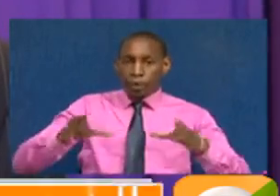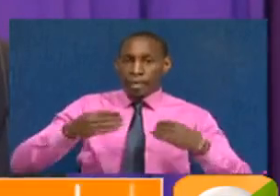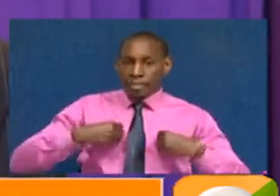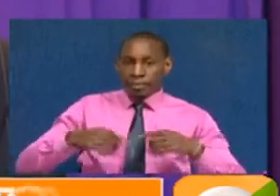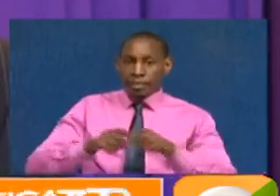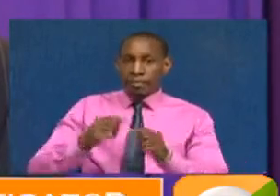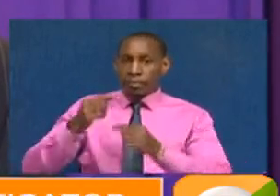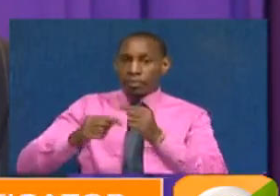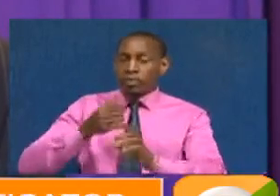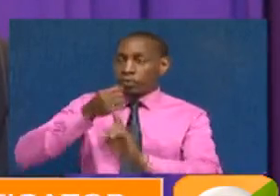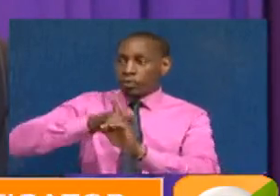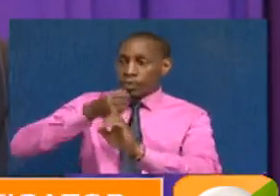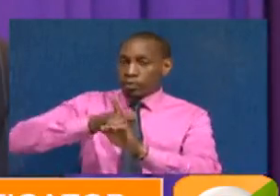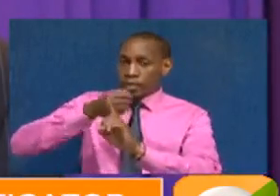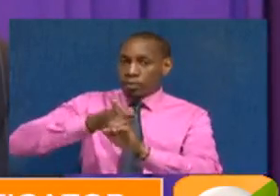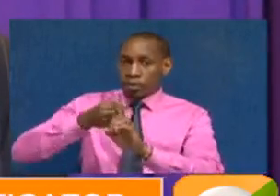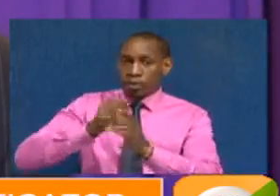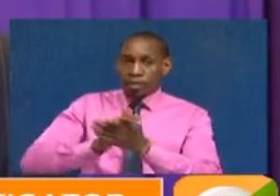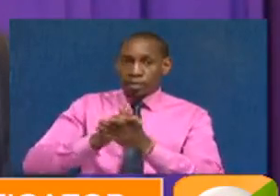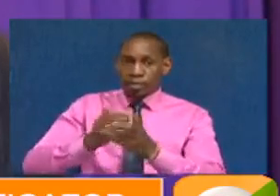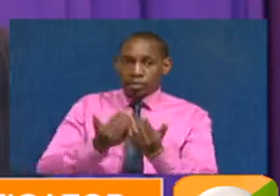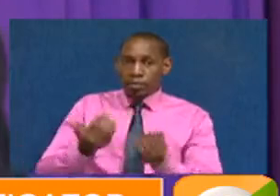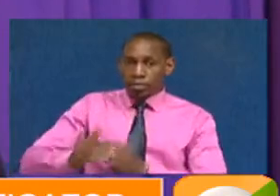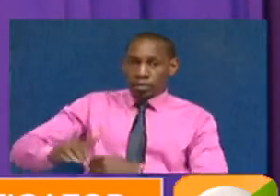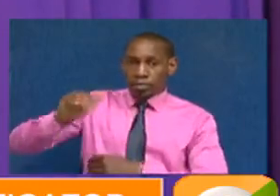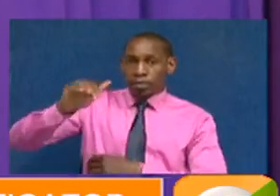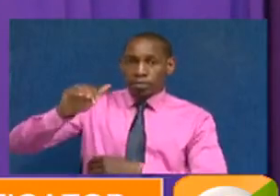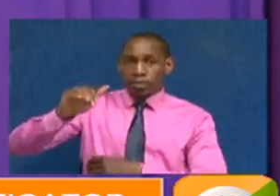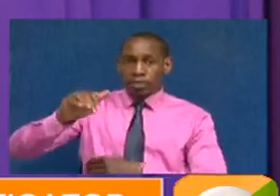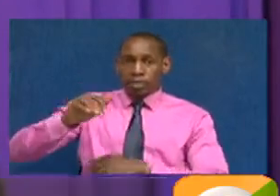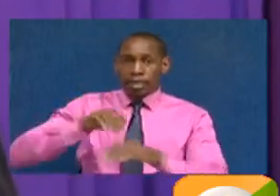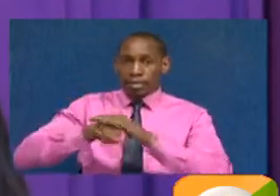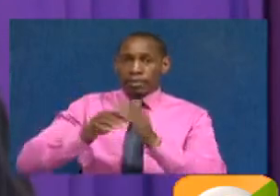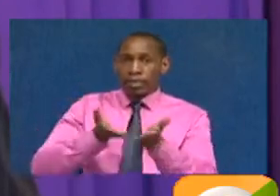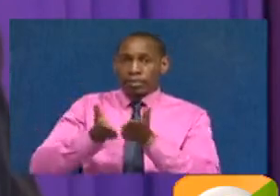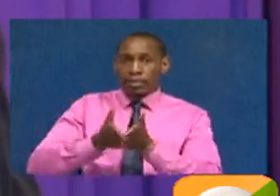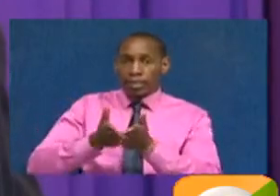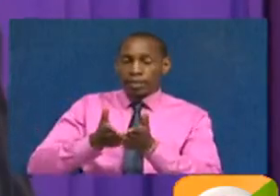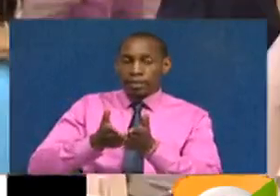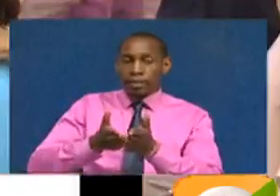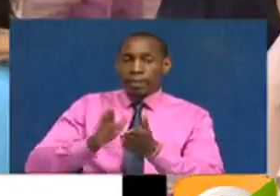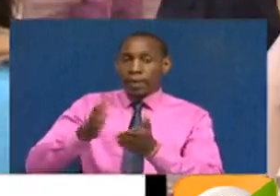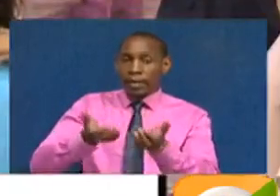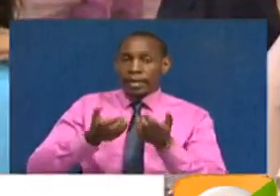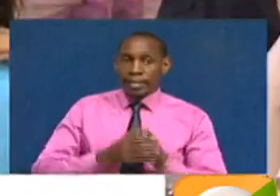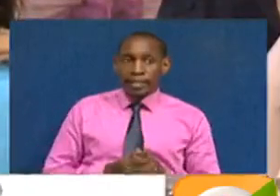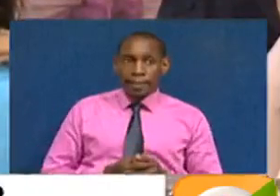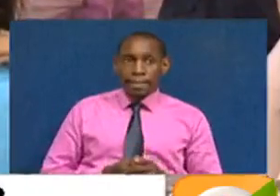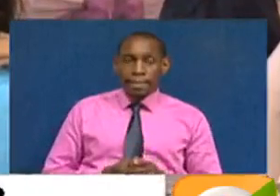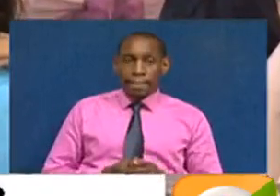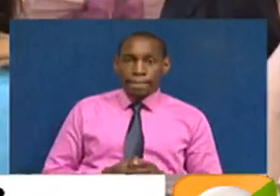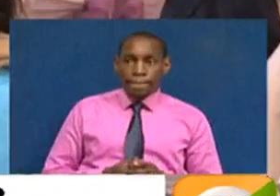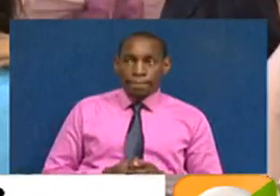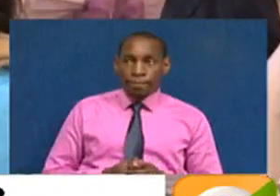therefore we need to continue to advocate for adolescents to free services to be able to get the services they require. How are we